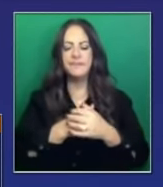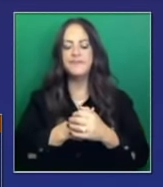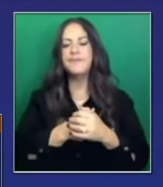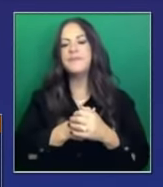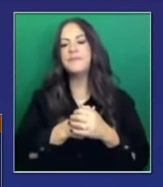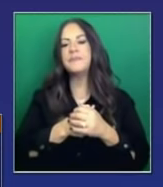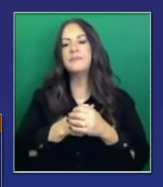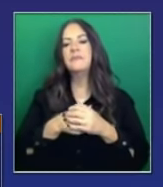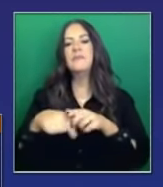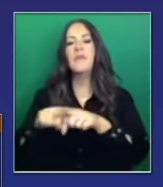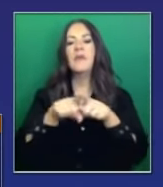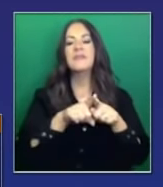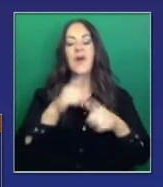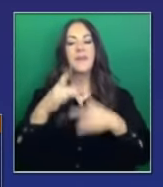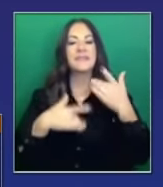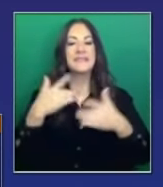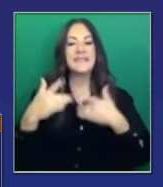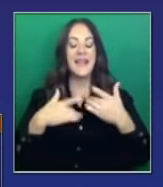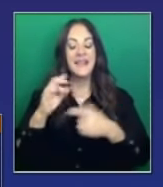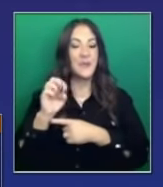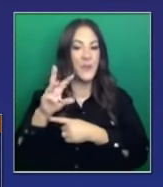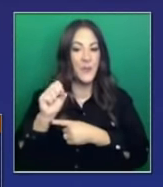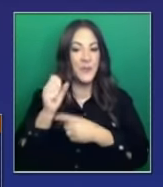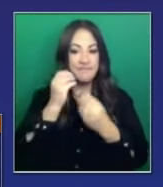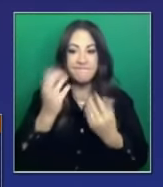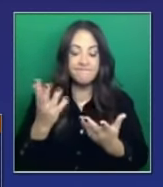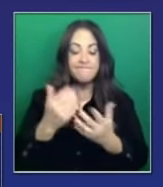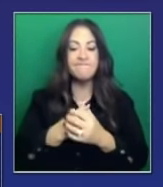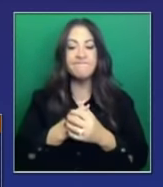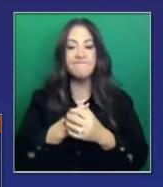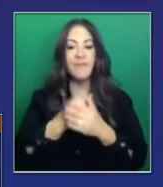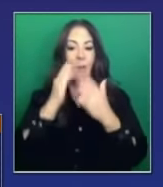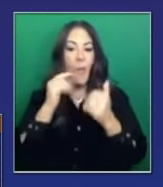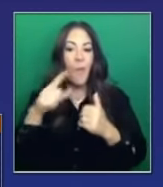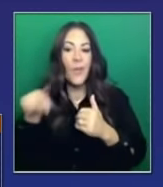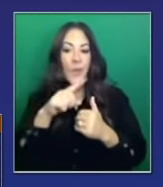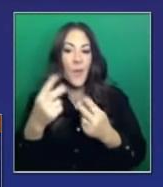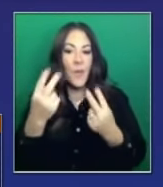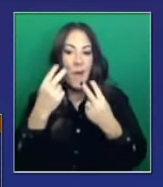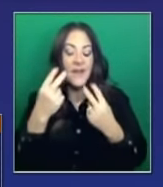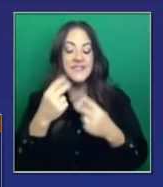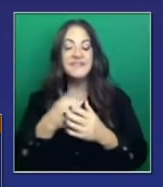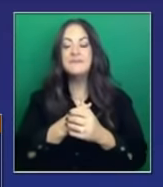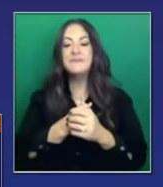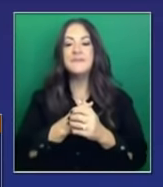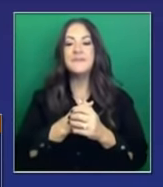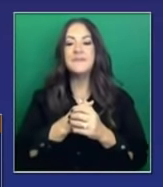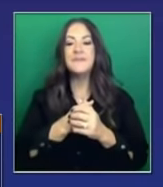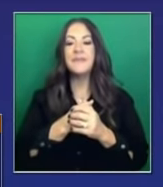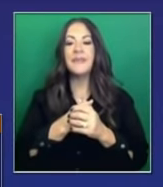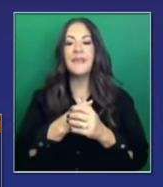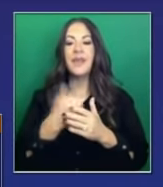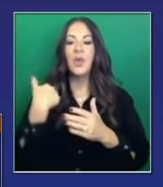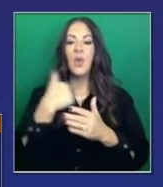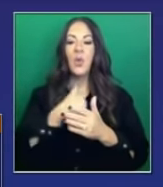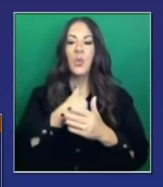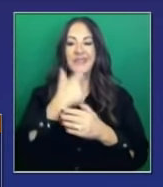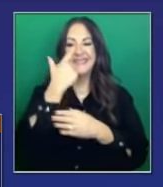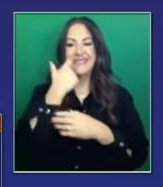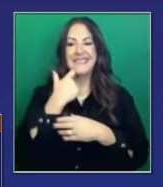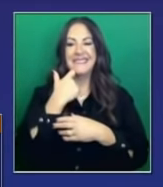very exciting, at least to me, and hopefully to a few of you watching. We have just brought on board